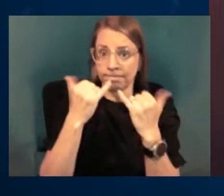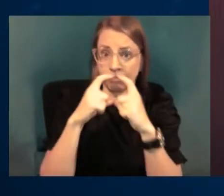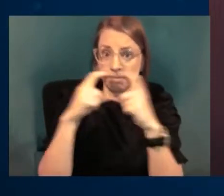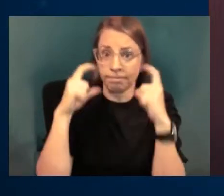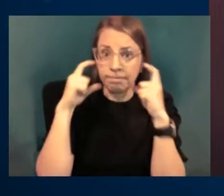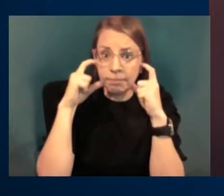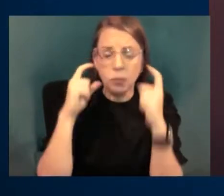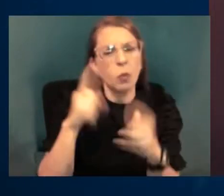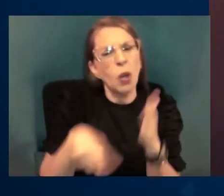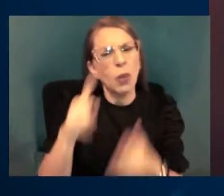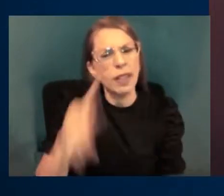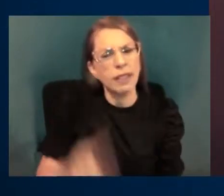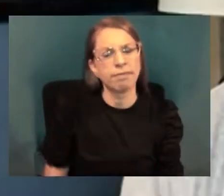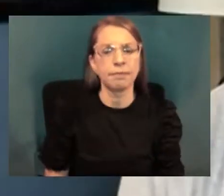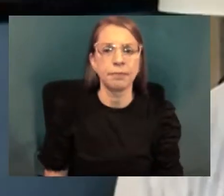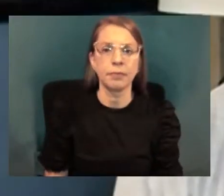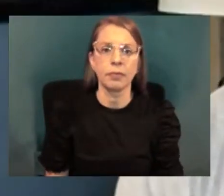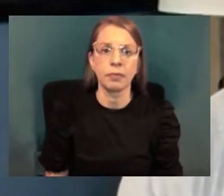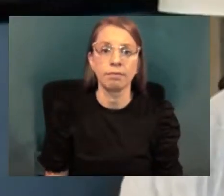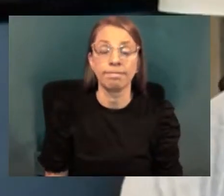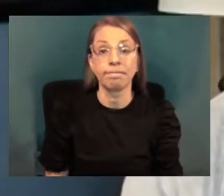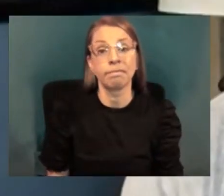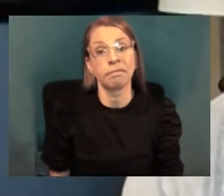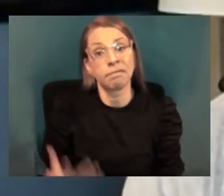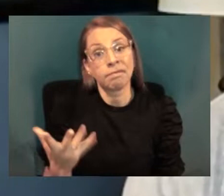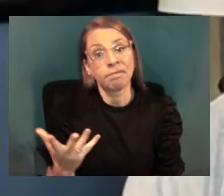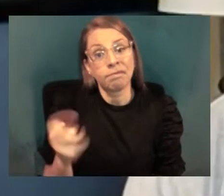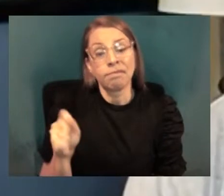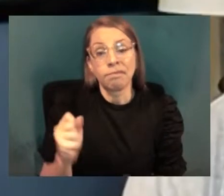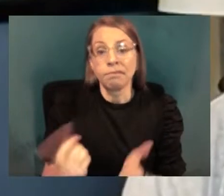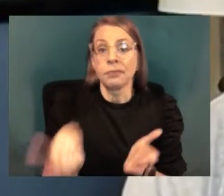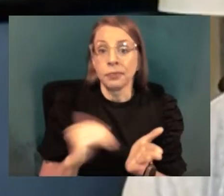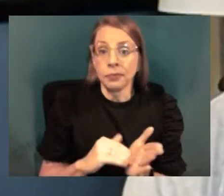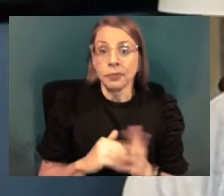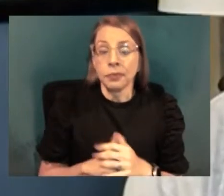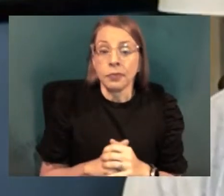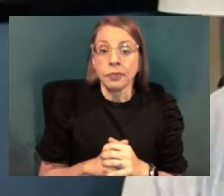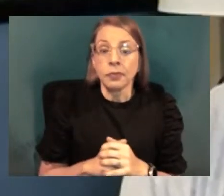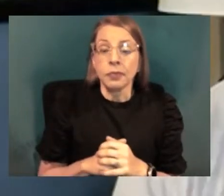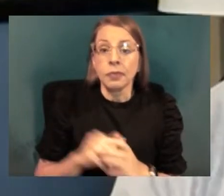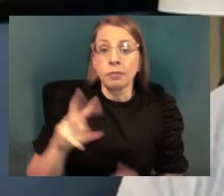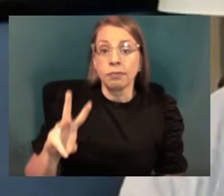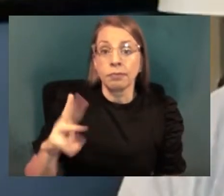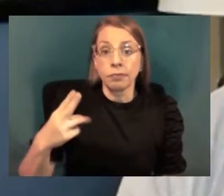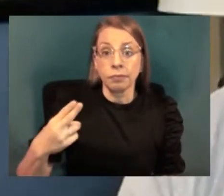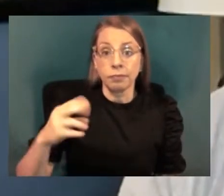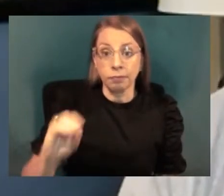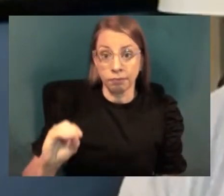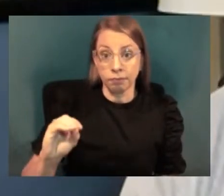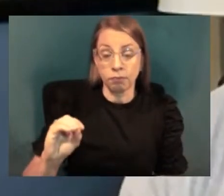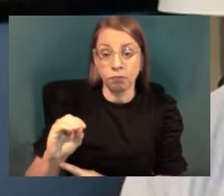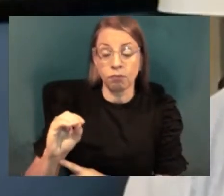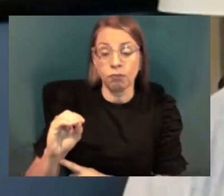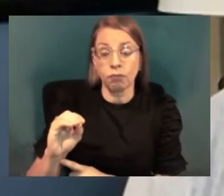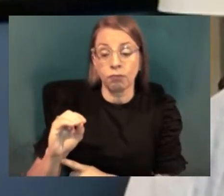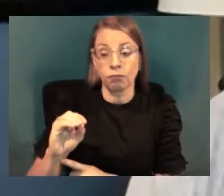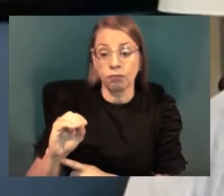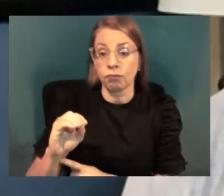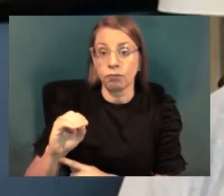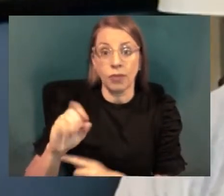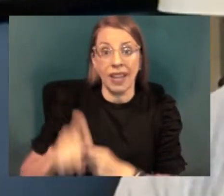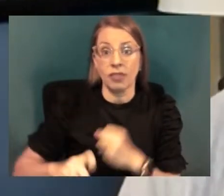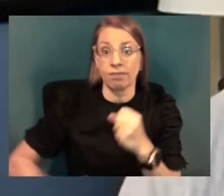Mm-hmm. Yeah, you know, again, the World Health Organization has to speak to the entire